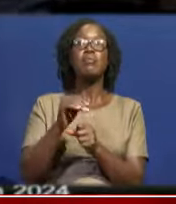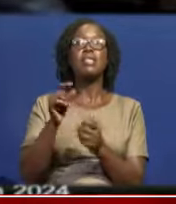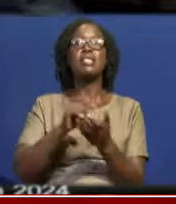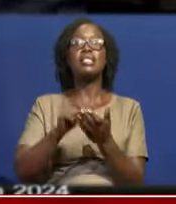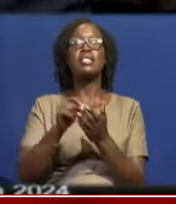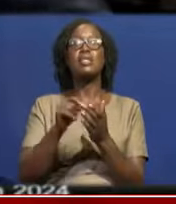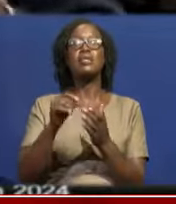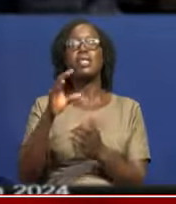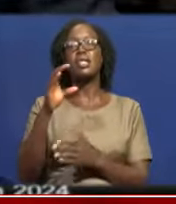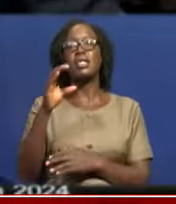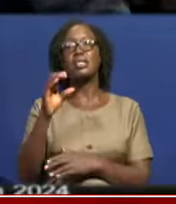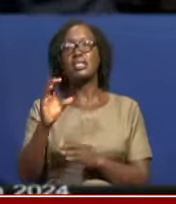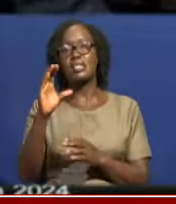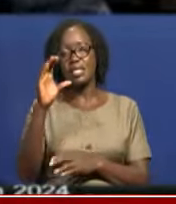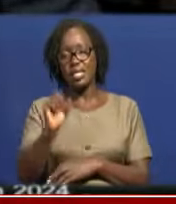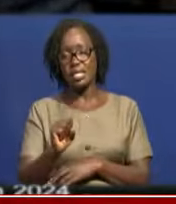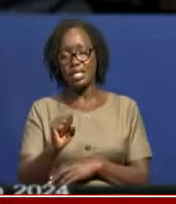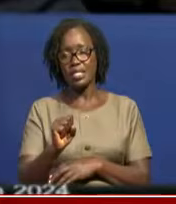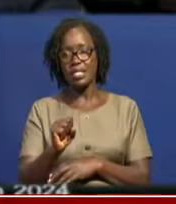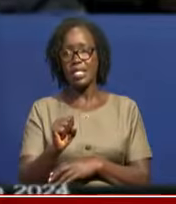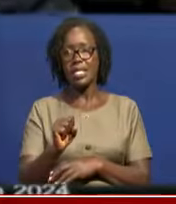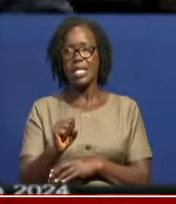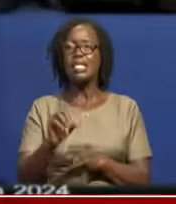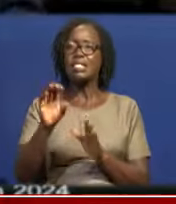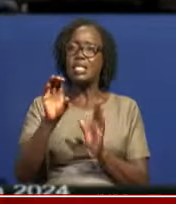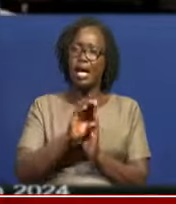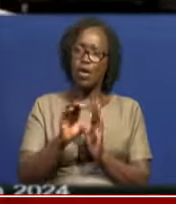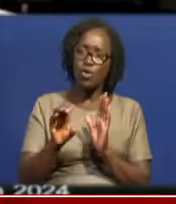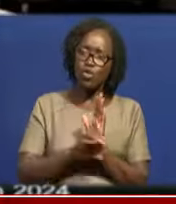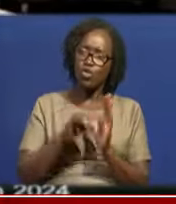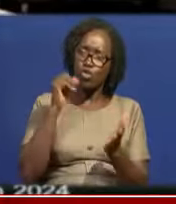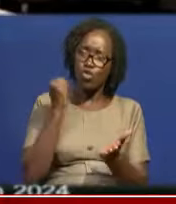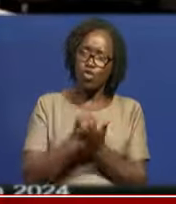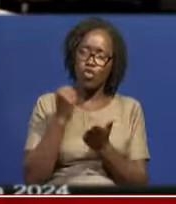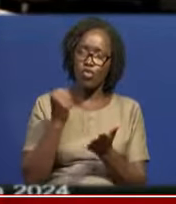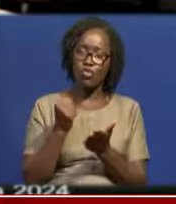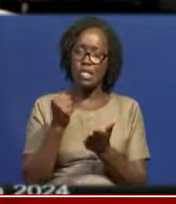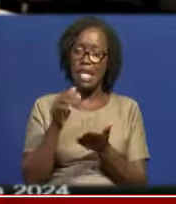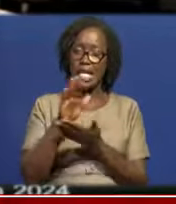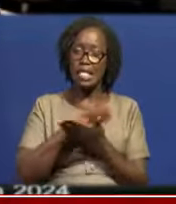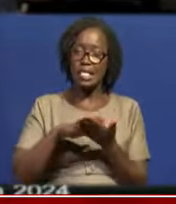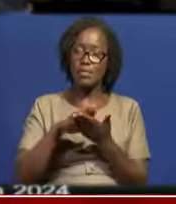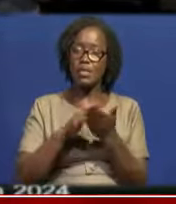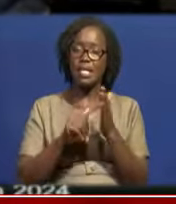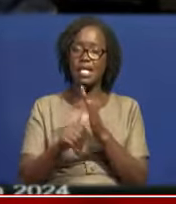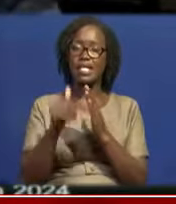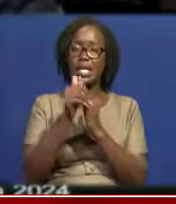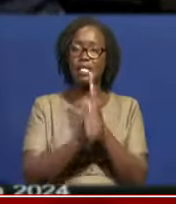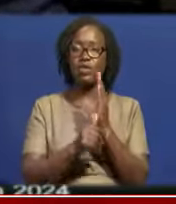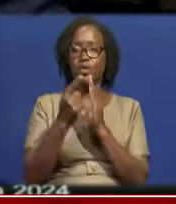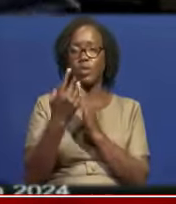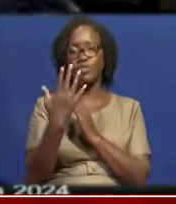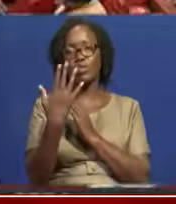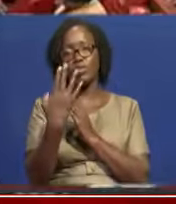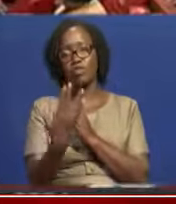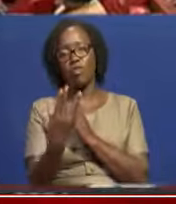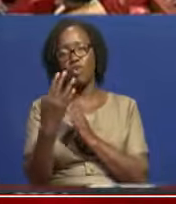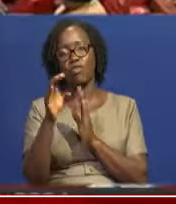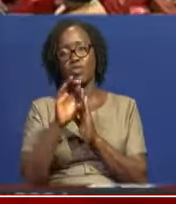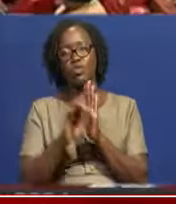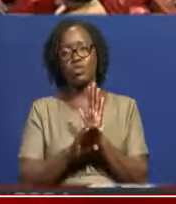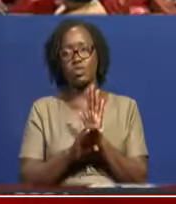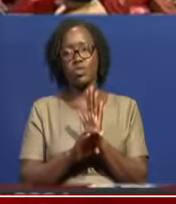of the Cabinet, which is a constitutional office established under Article 154 of the